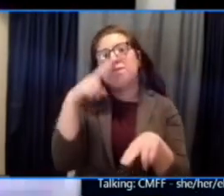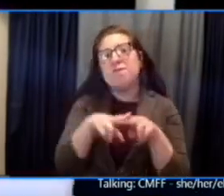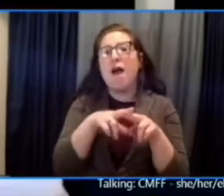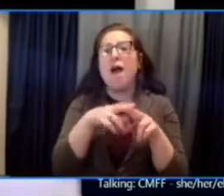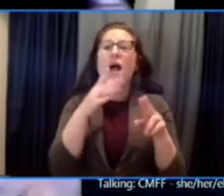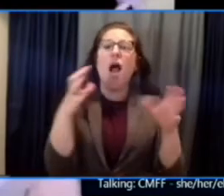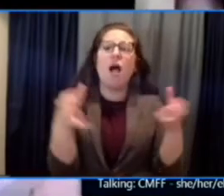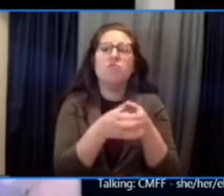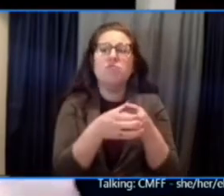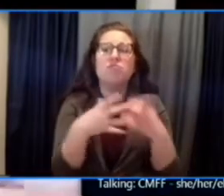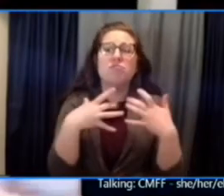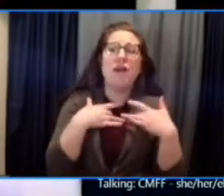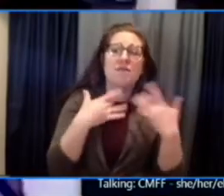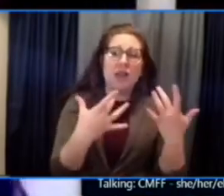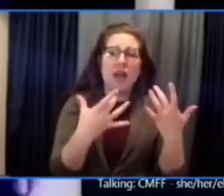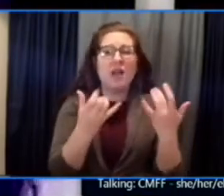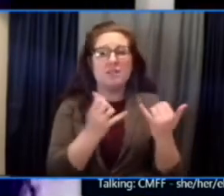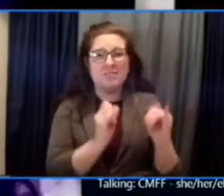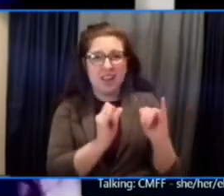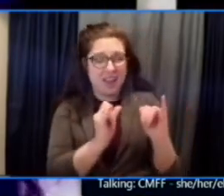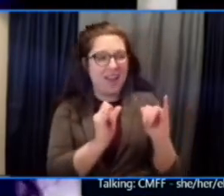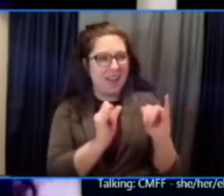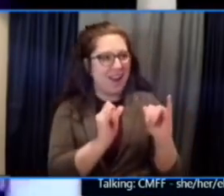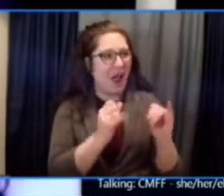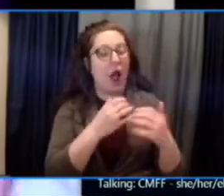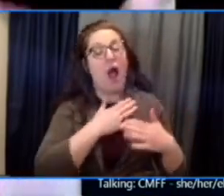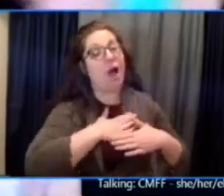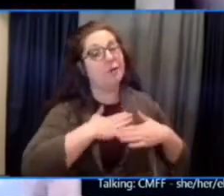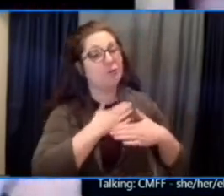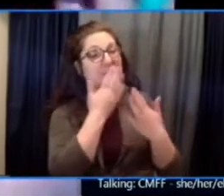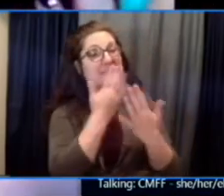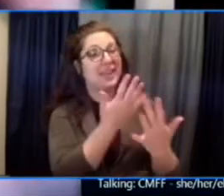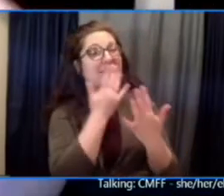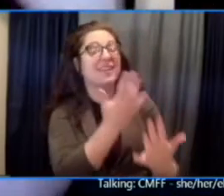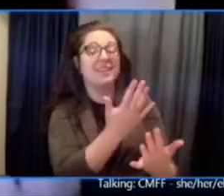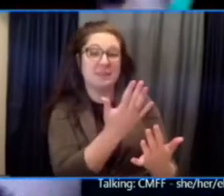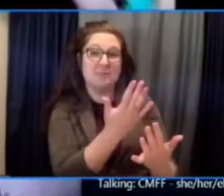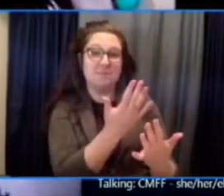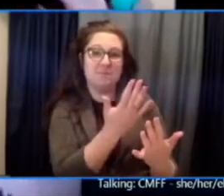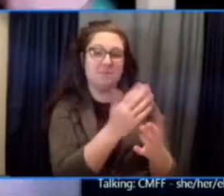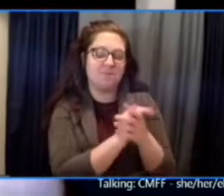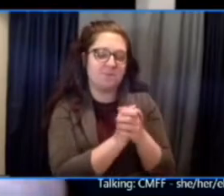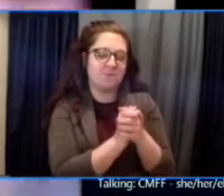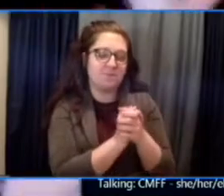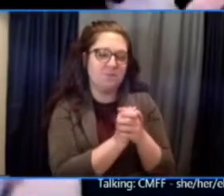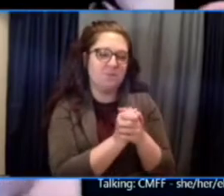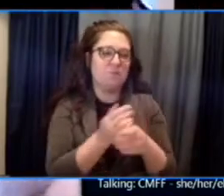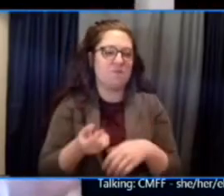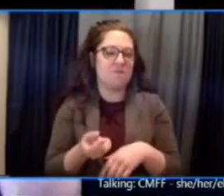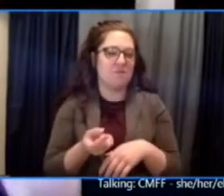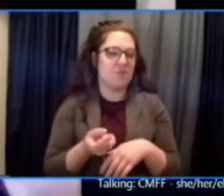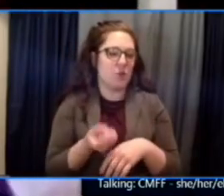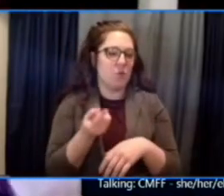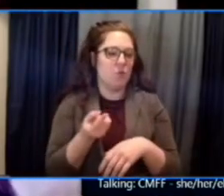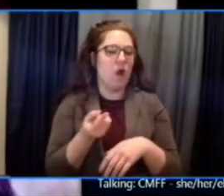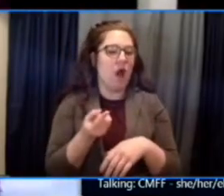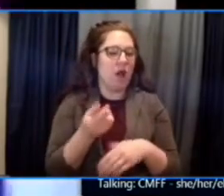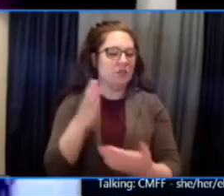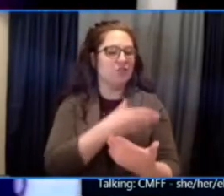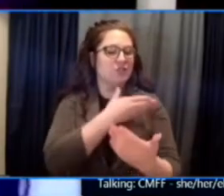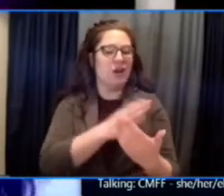I feel so blessed and so privileged to even like have it, and that is like something that has not been accessible, right, to like so many